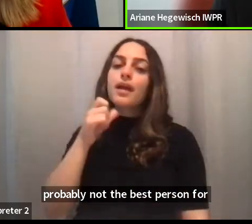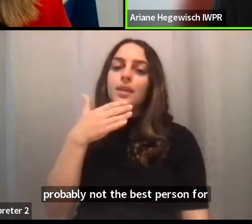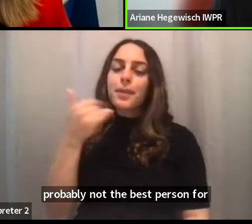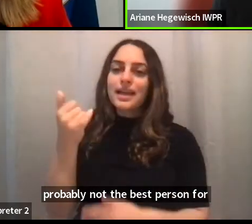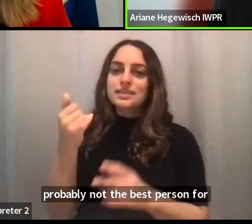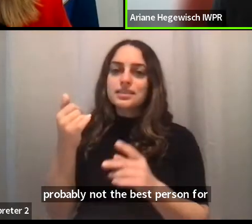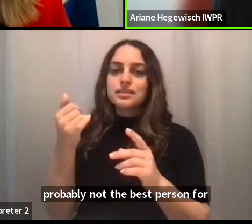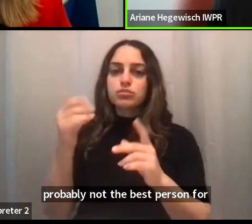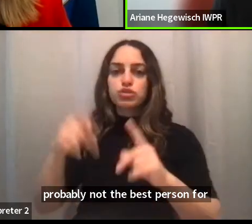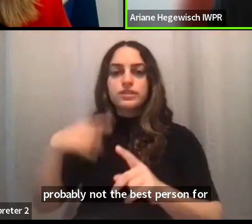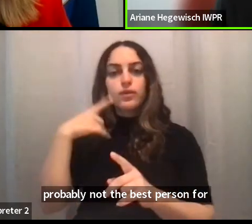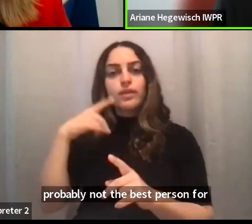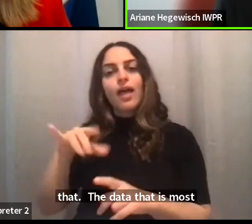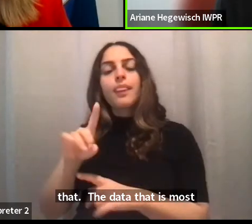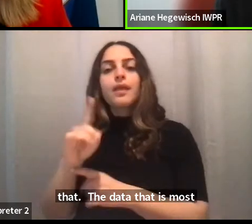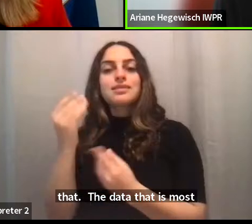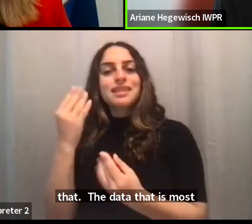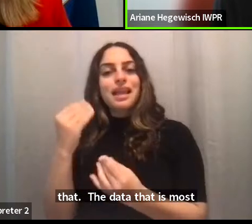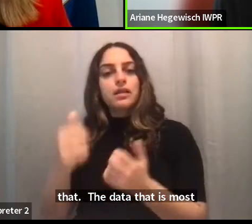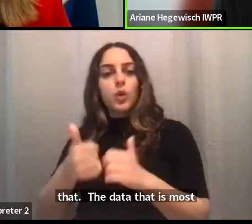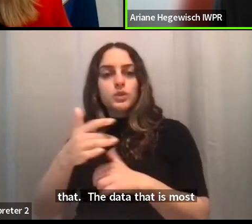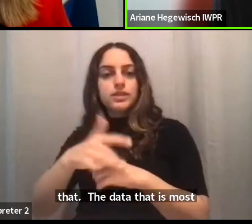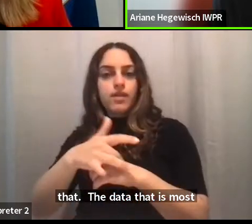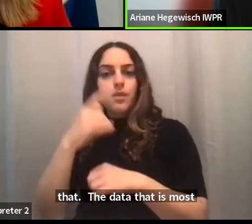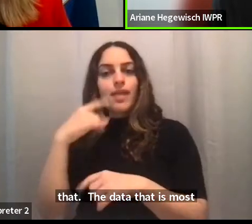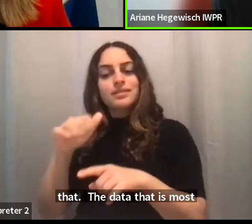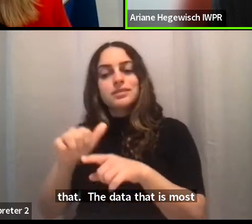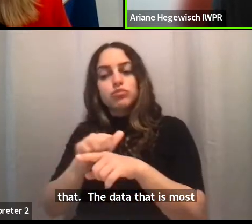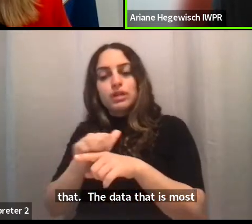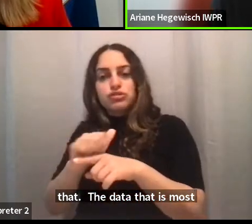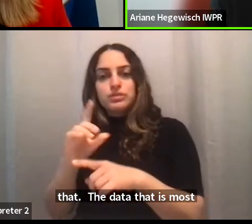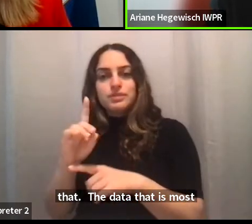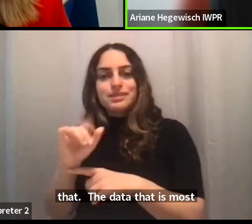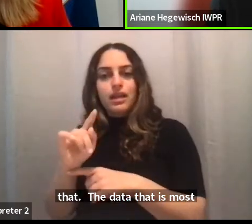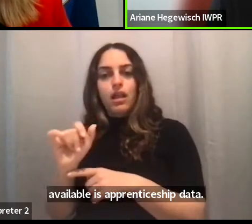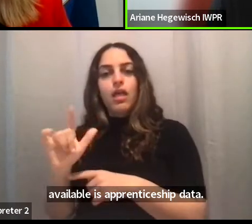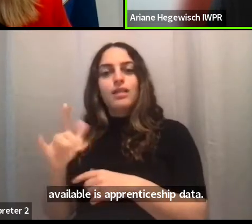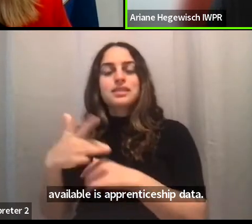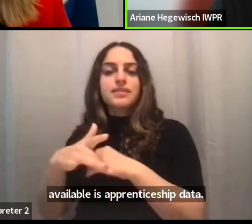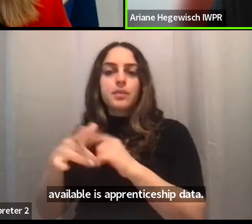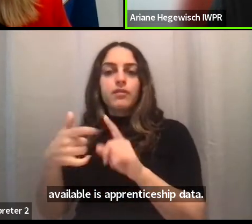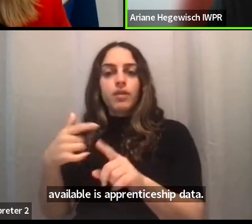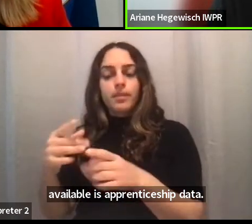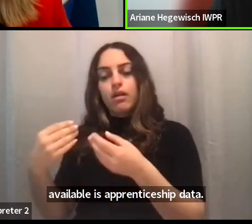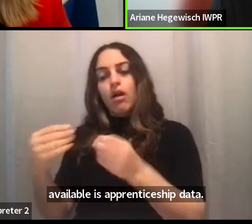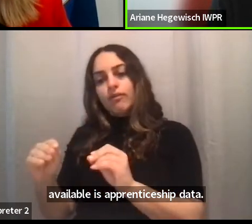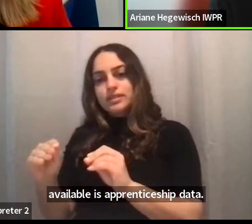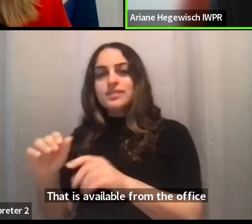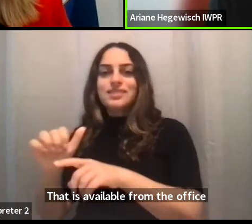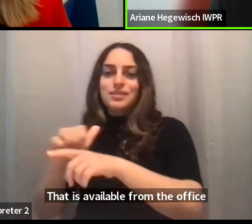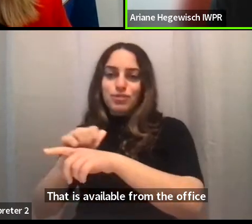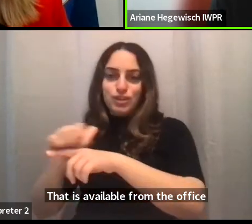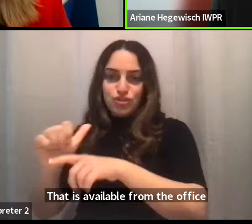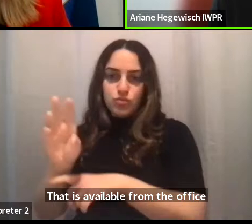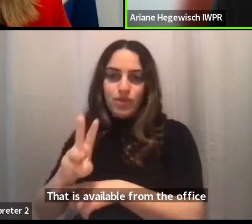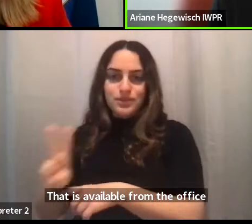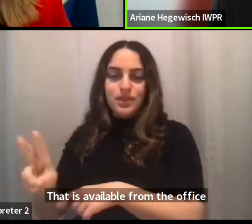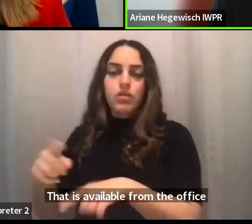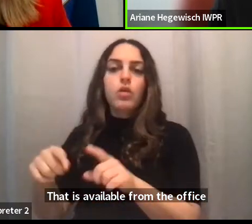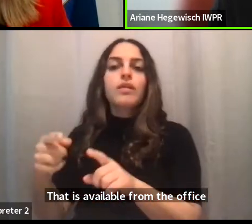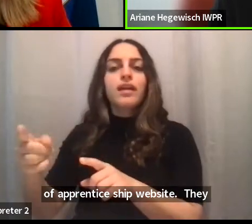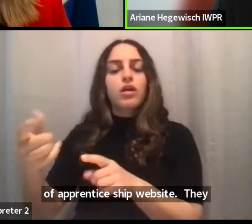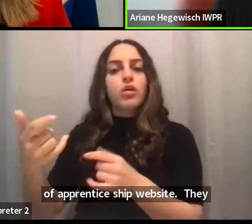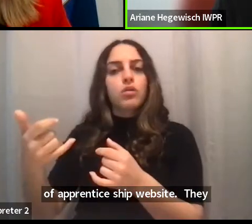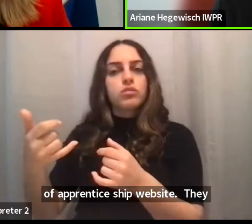apprenticeship data and that is available from the oa um the office of apprenticeship website although they are working on making